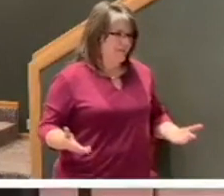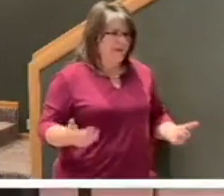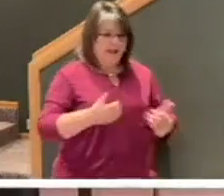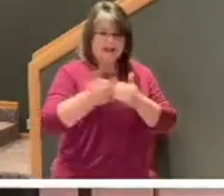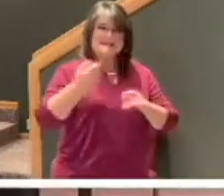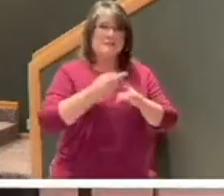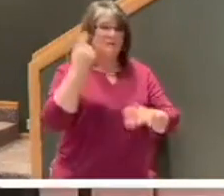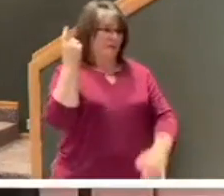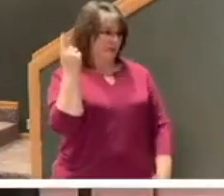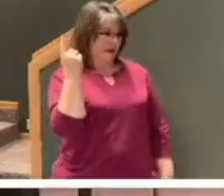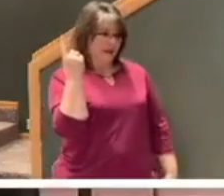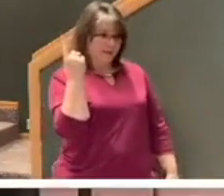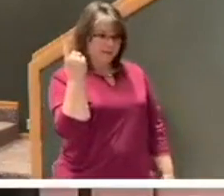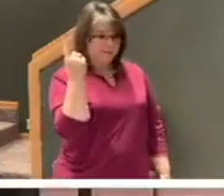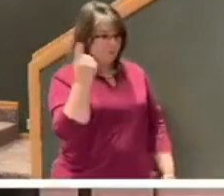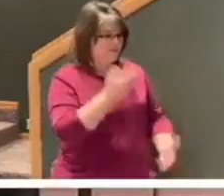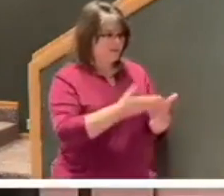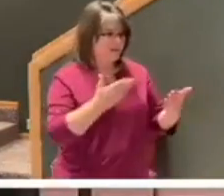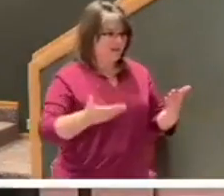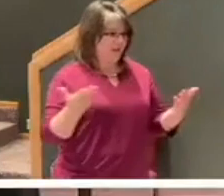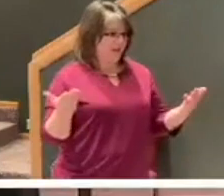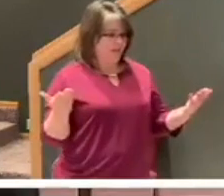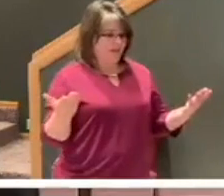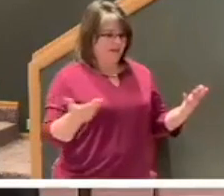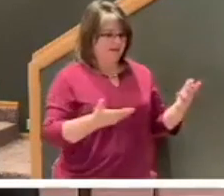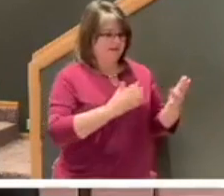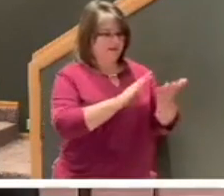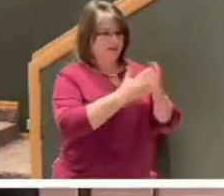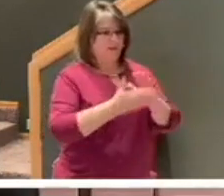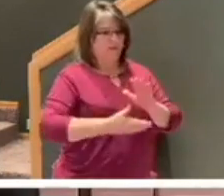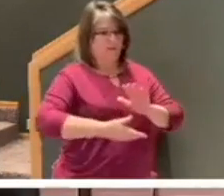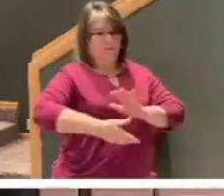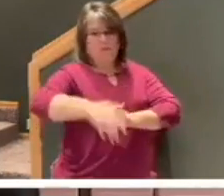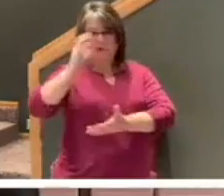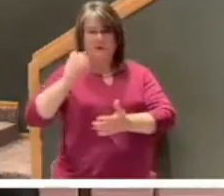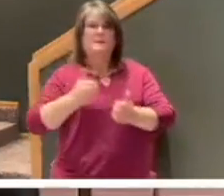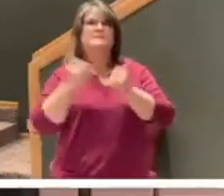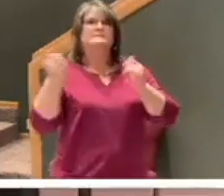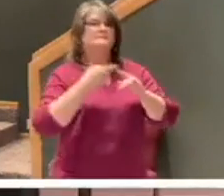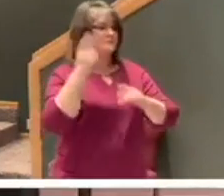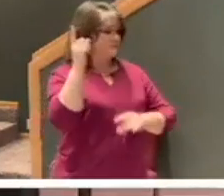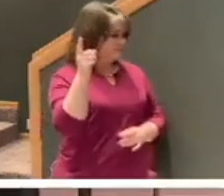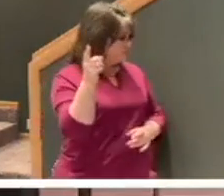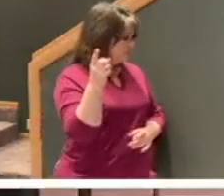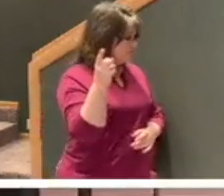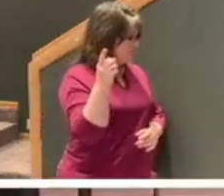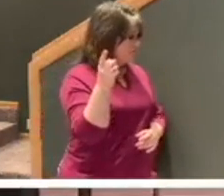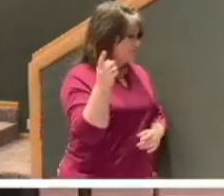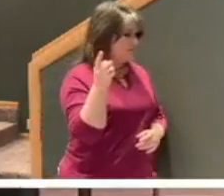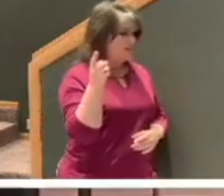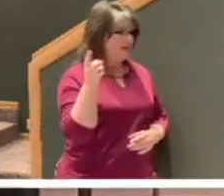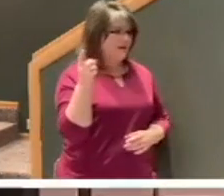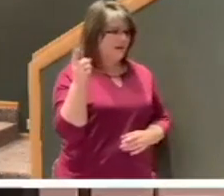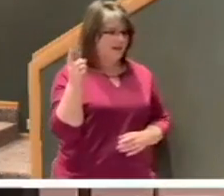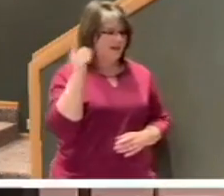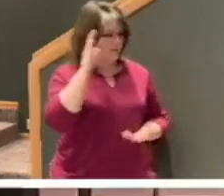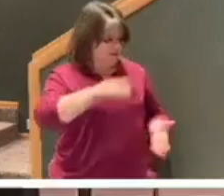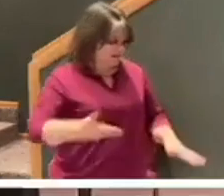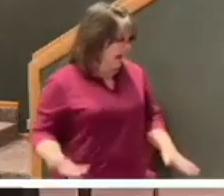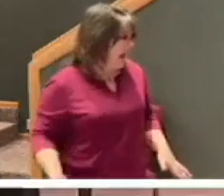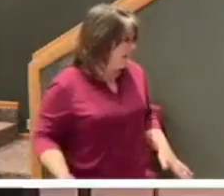Apart from him, things spiral into chaos. Apart from him, it shrivels and